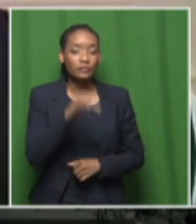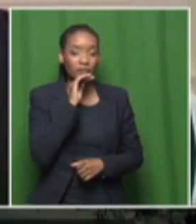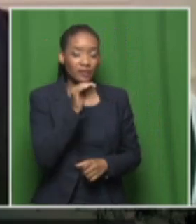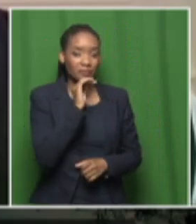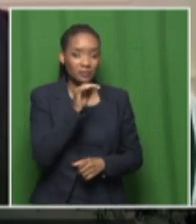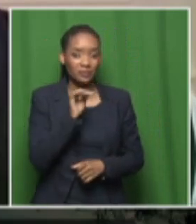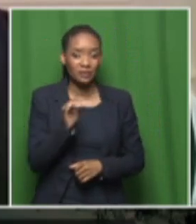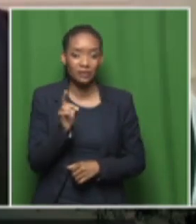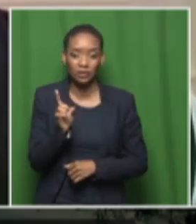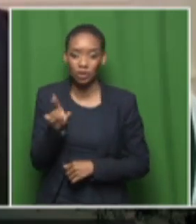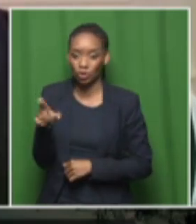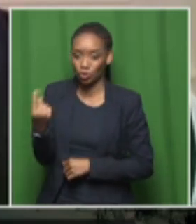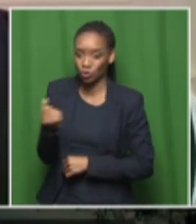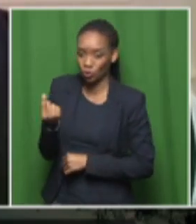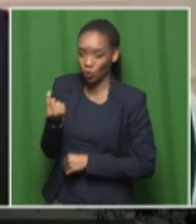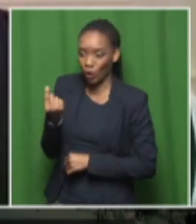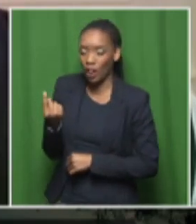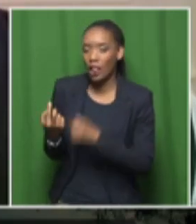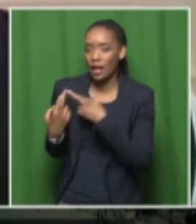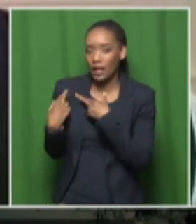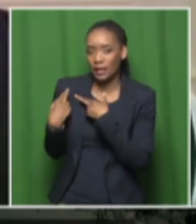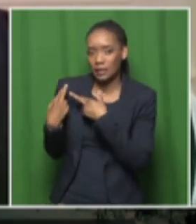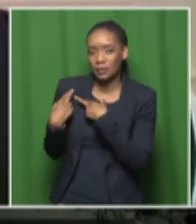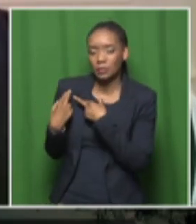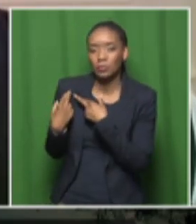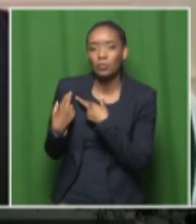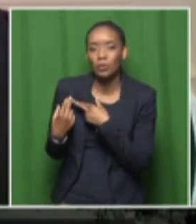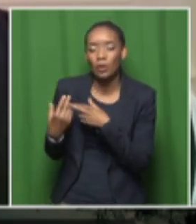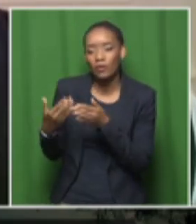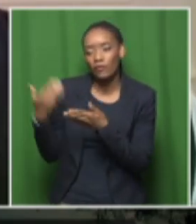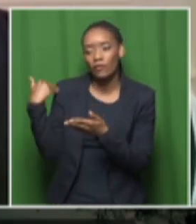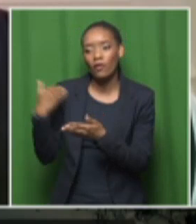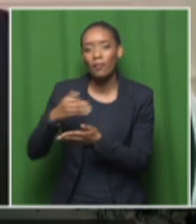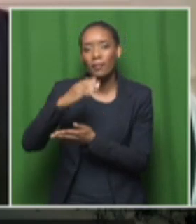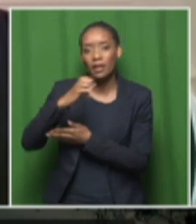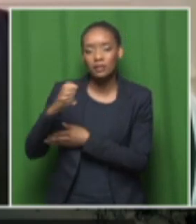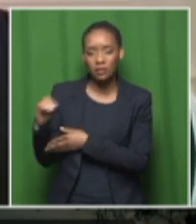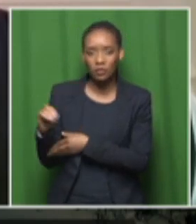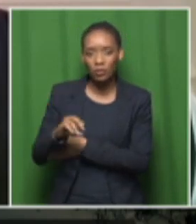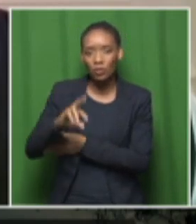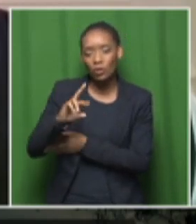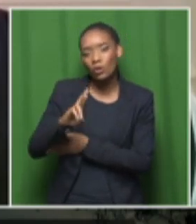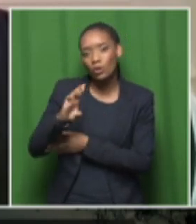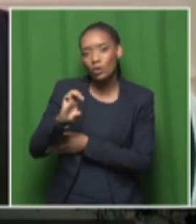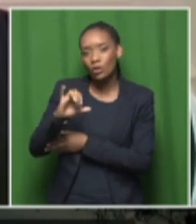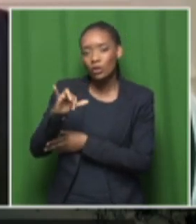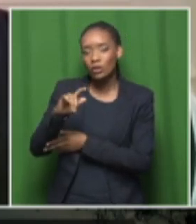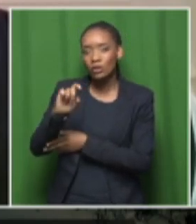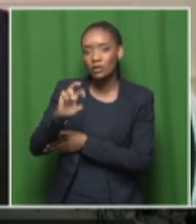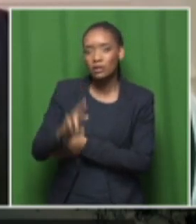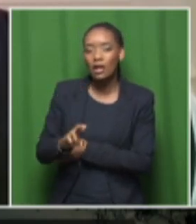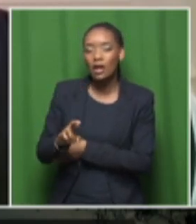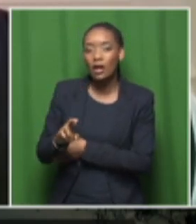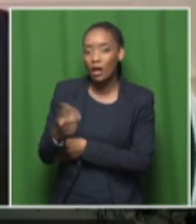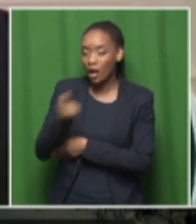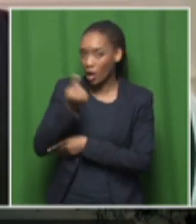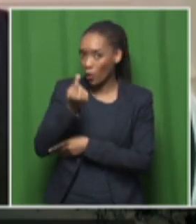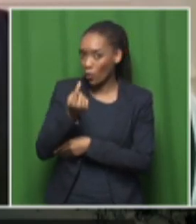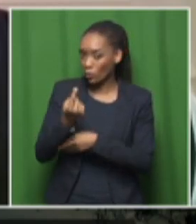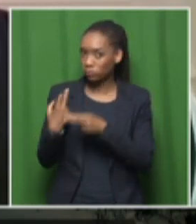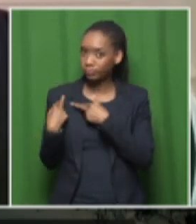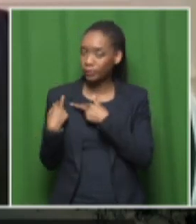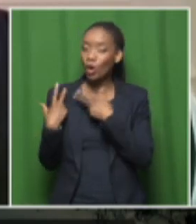hold Andre de Ruyter accountable? What about anyone else at the entity who was aware of this